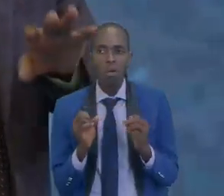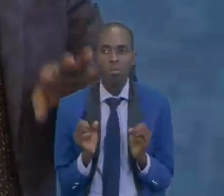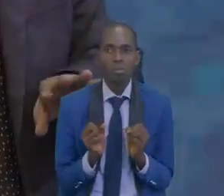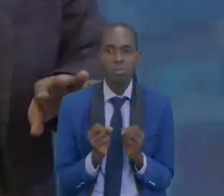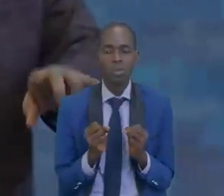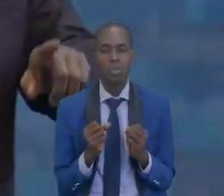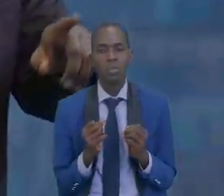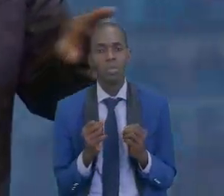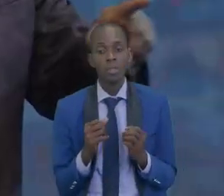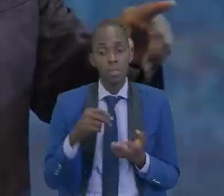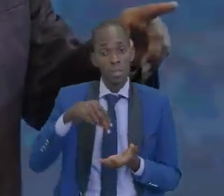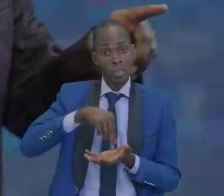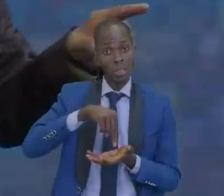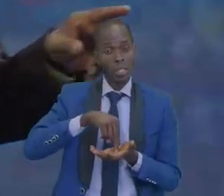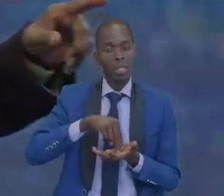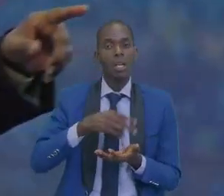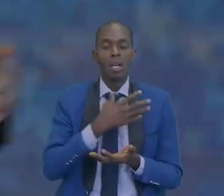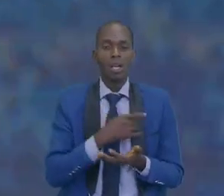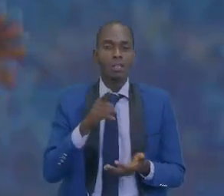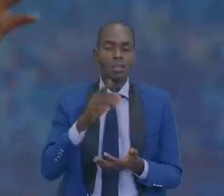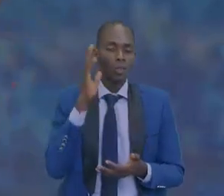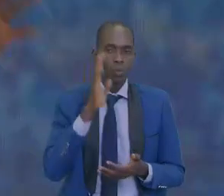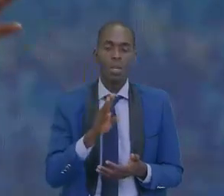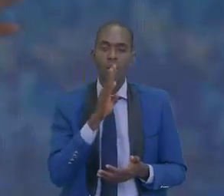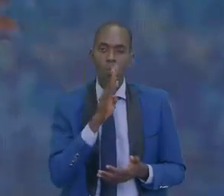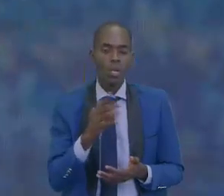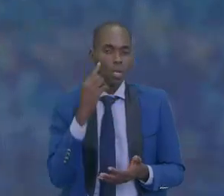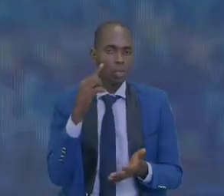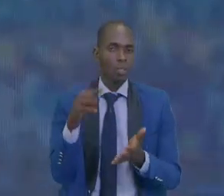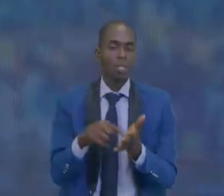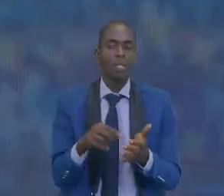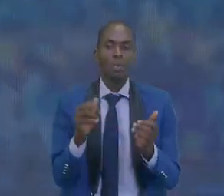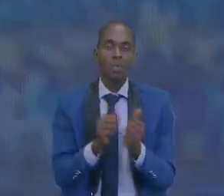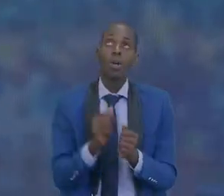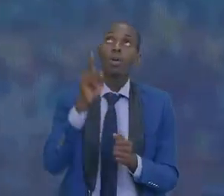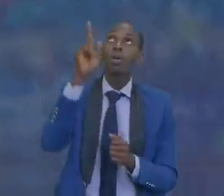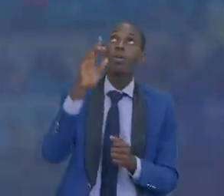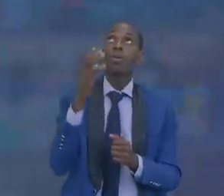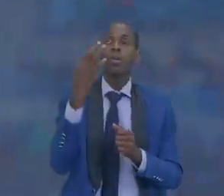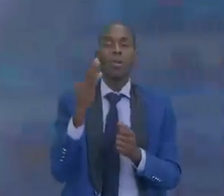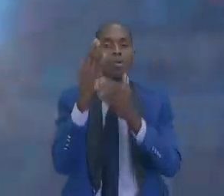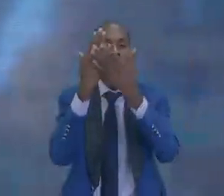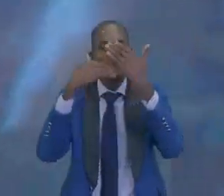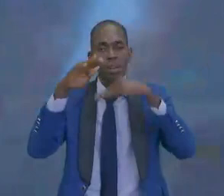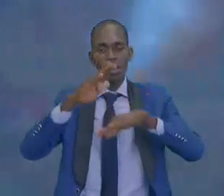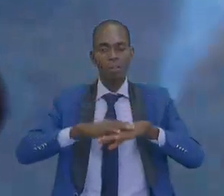You stand up and identify yourself before the God of heaven.